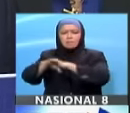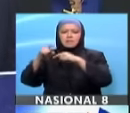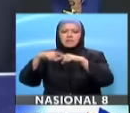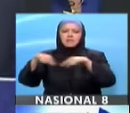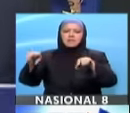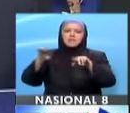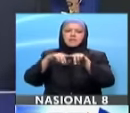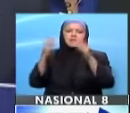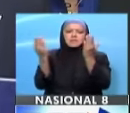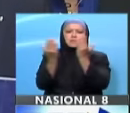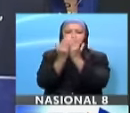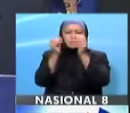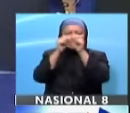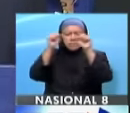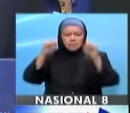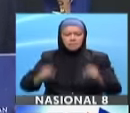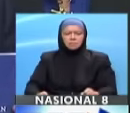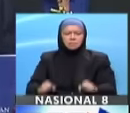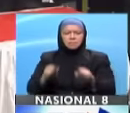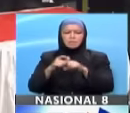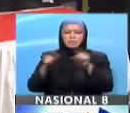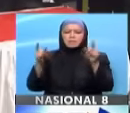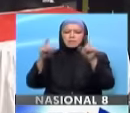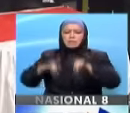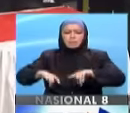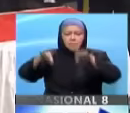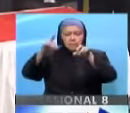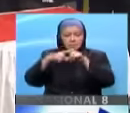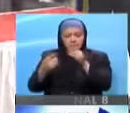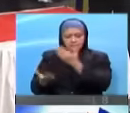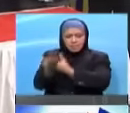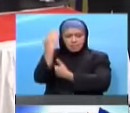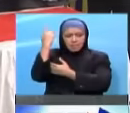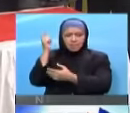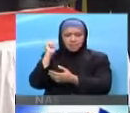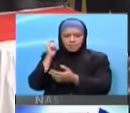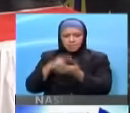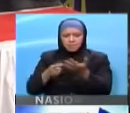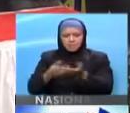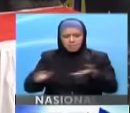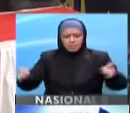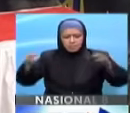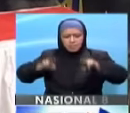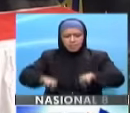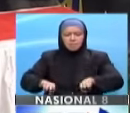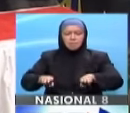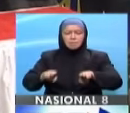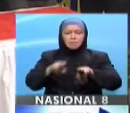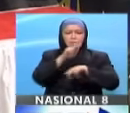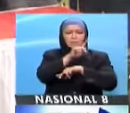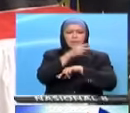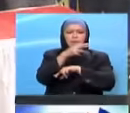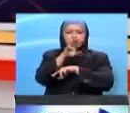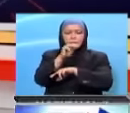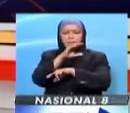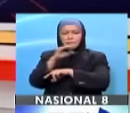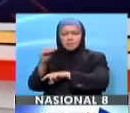Pagi tadi berlangsung majlis menandatangani MOU di antara KHM dengan Persatuan Hoki Australia.